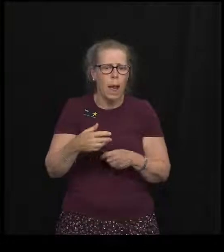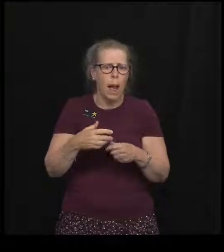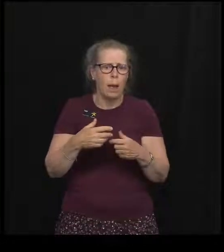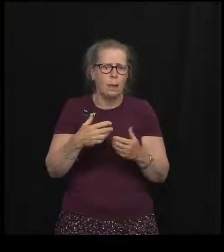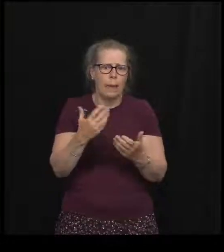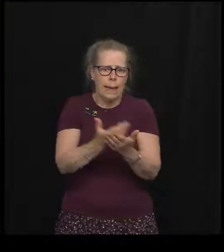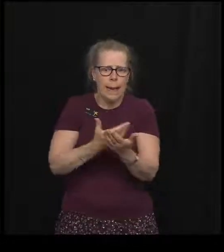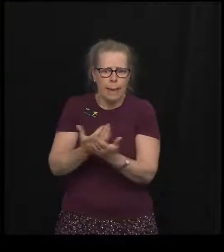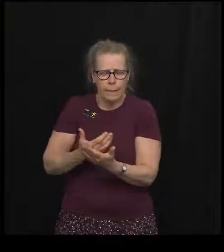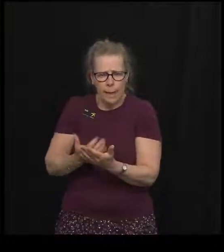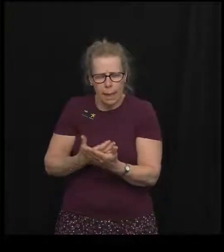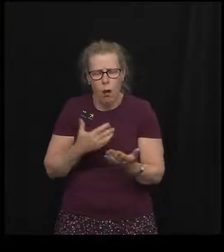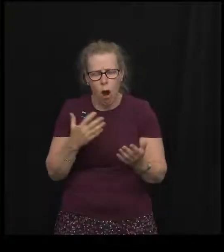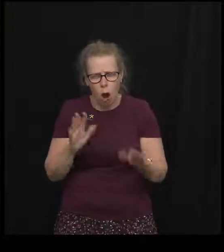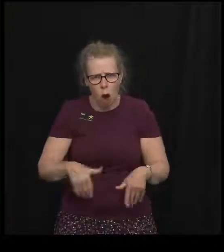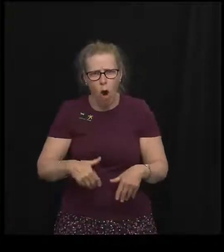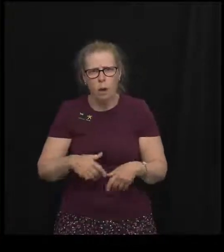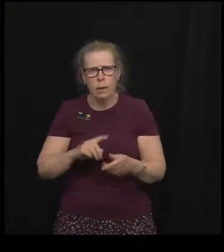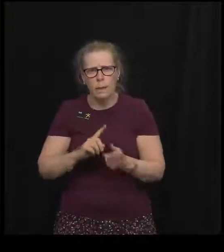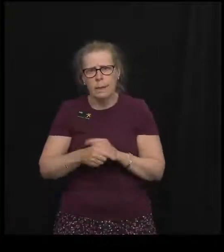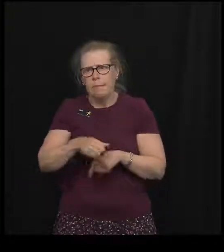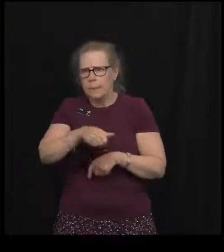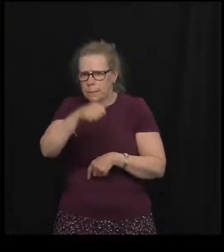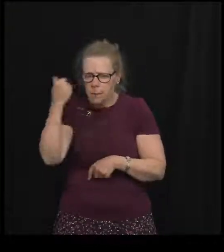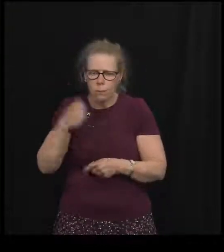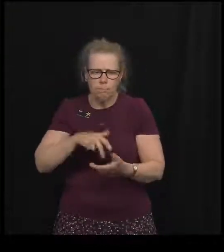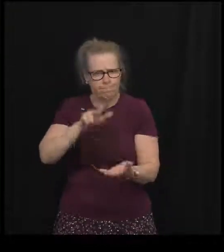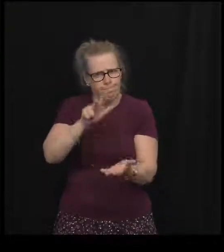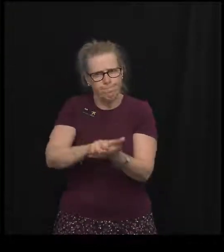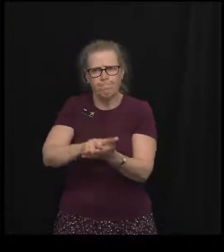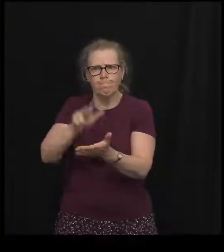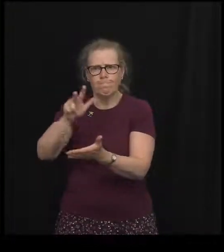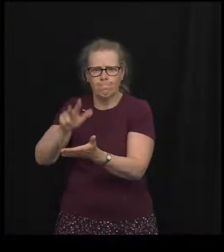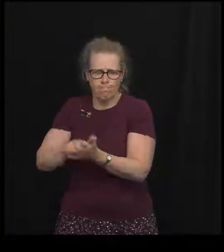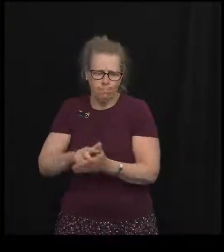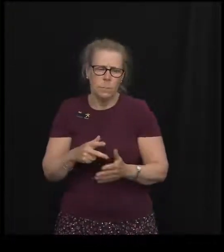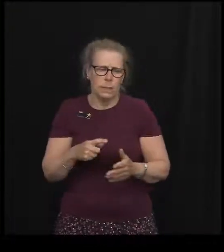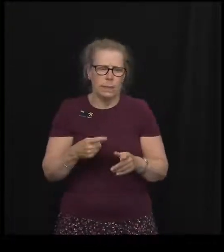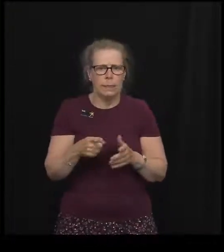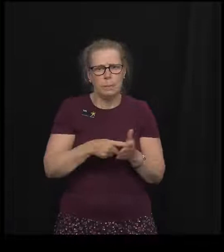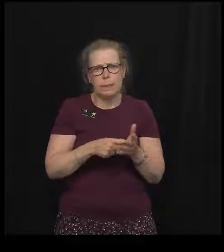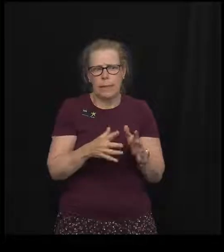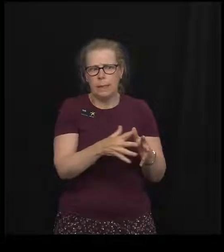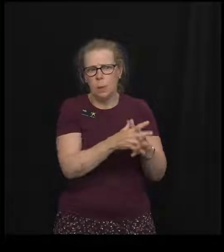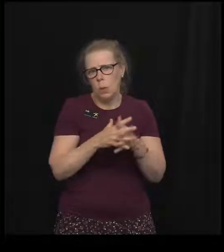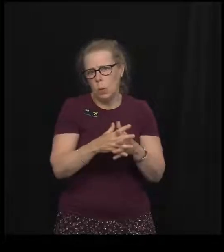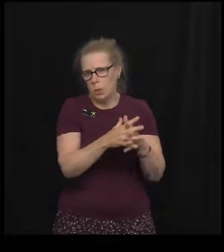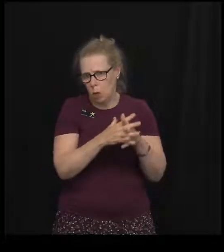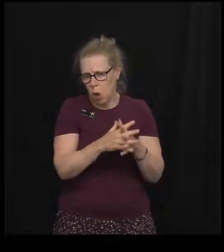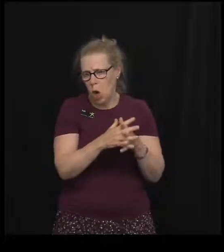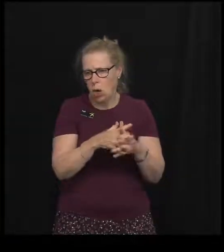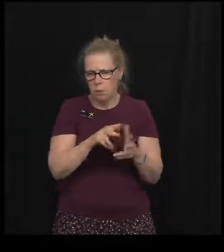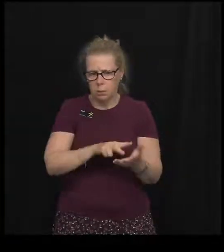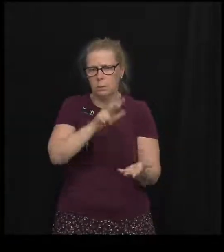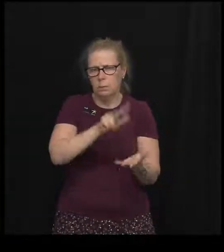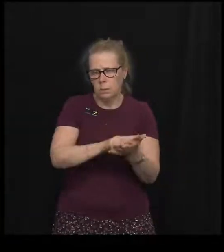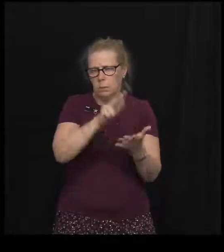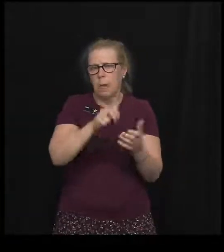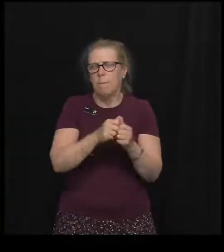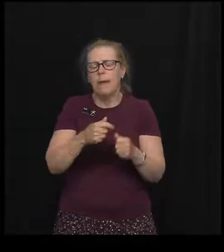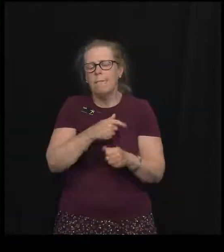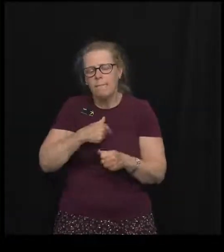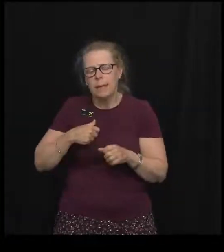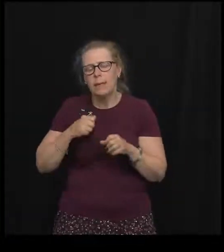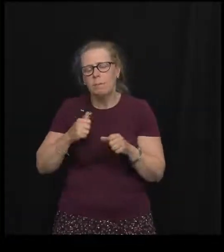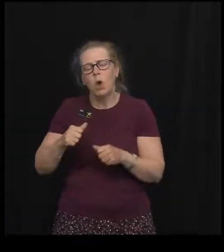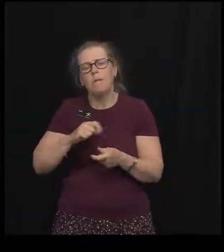to sign it and to ratify it. I think, for instance, it's very unlikely that the United States will sign it and ratify it, but they should still be a part of it and